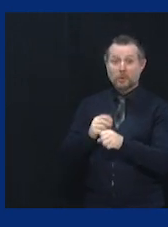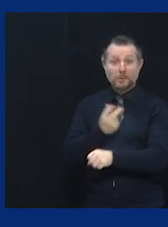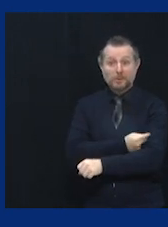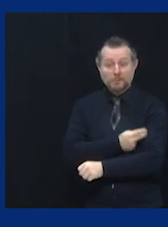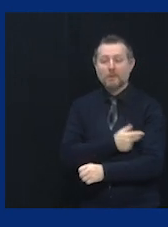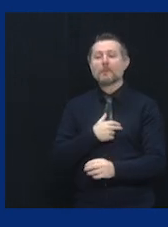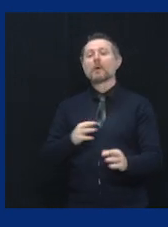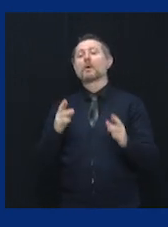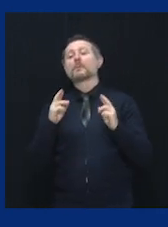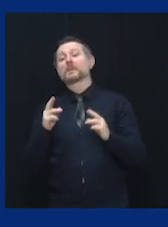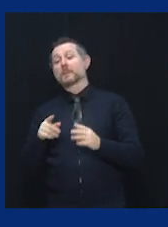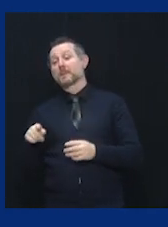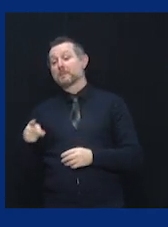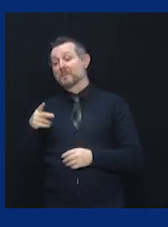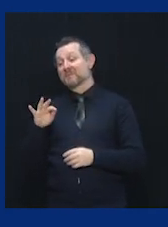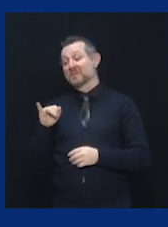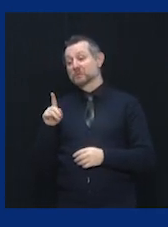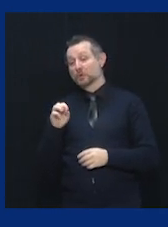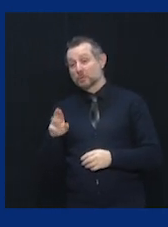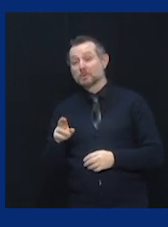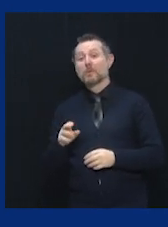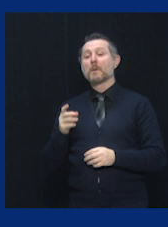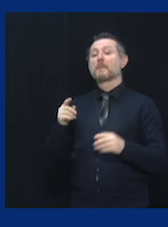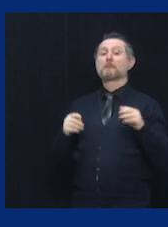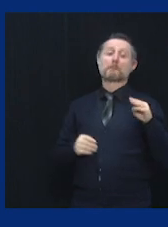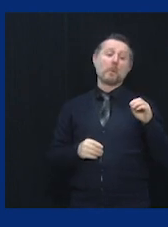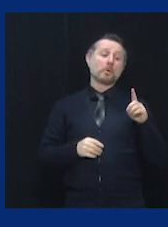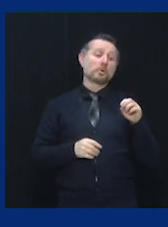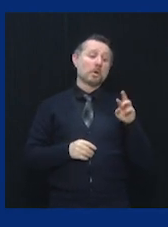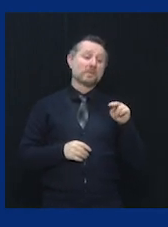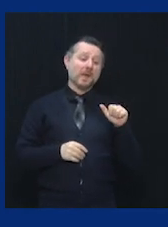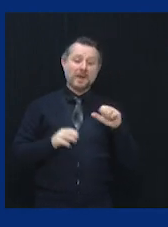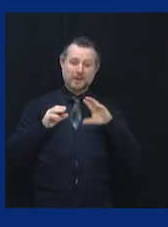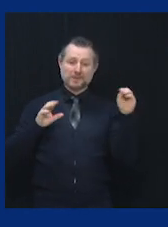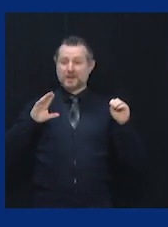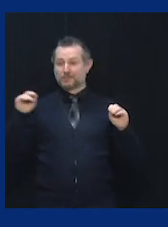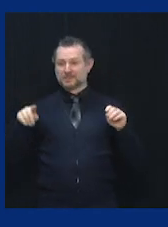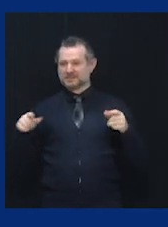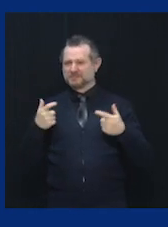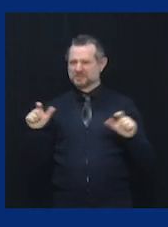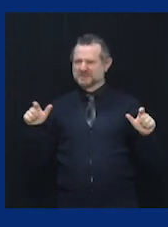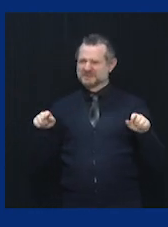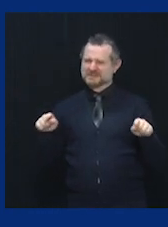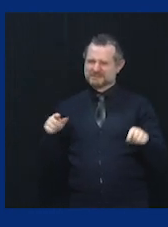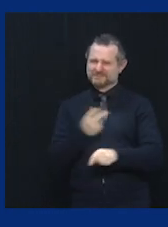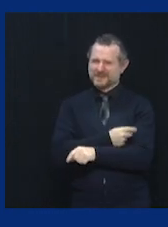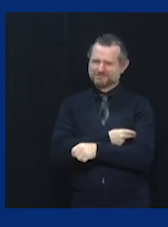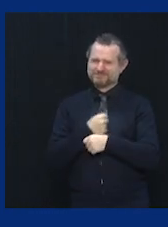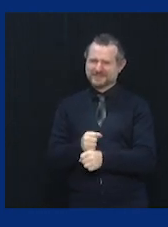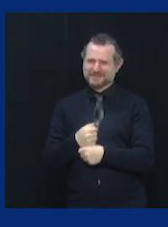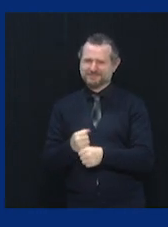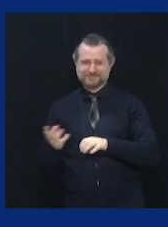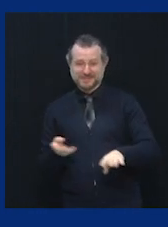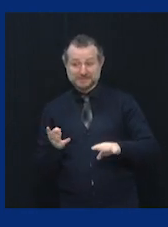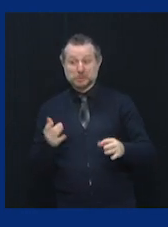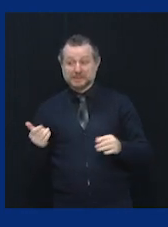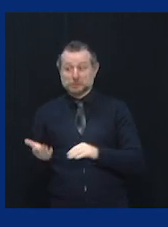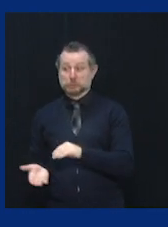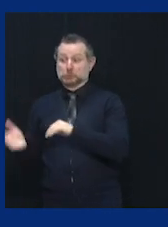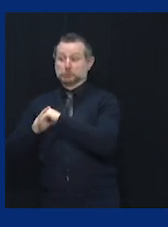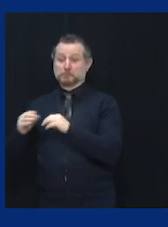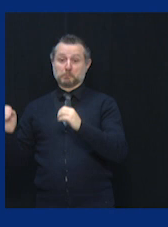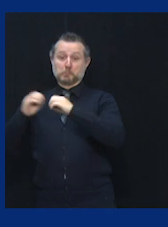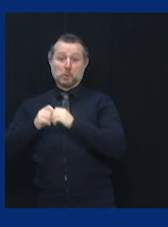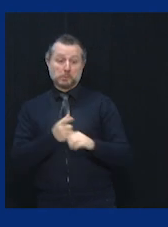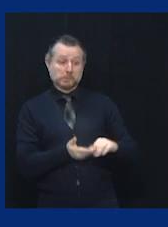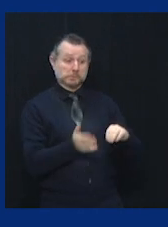Hopefully Pfizer and Moderna, which are the two big manufacturers now, increase supply. In the